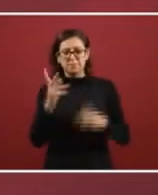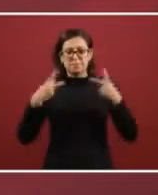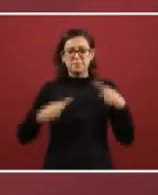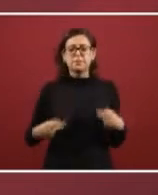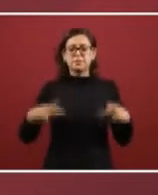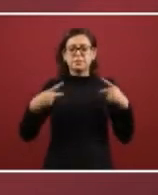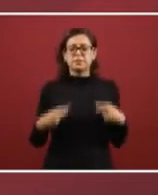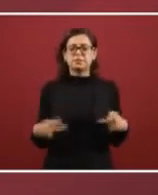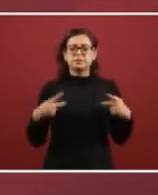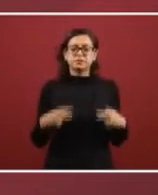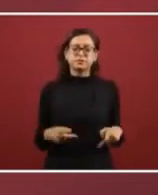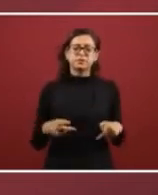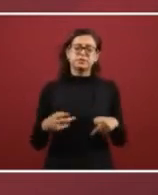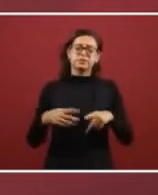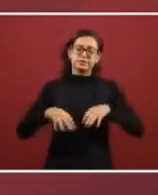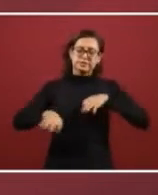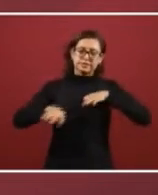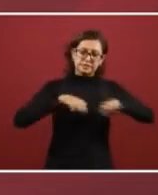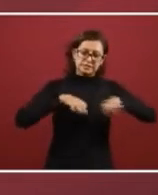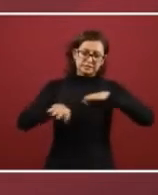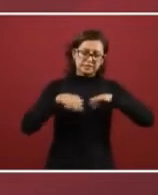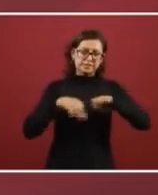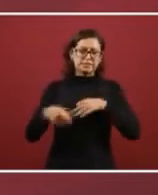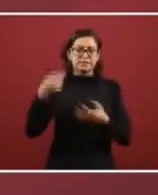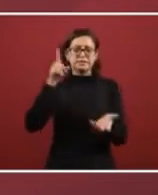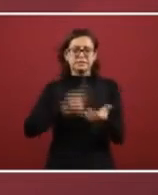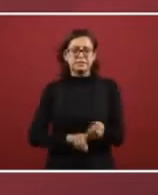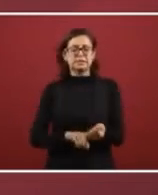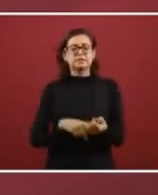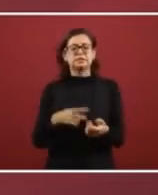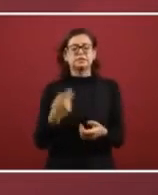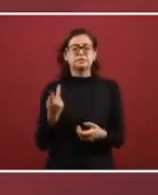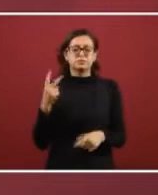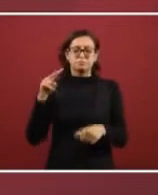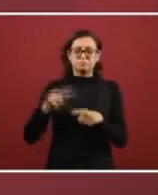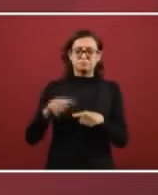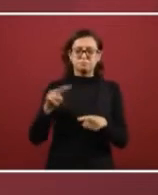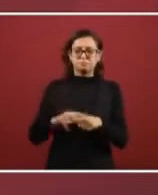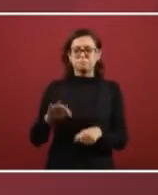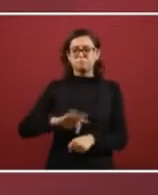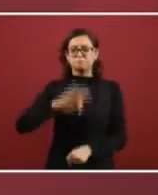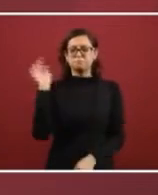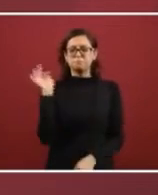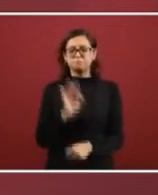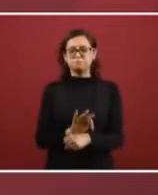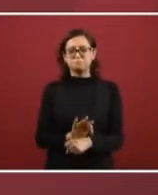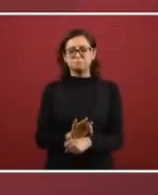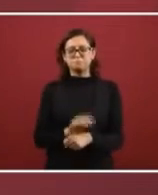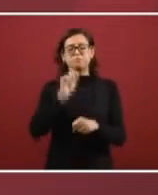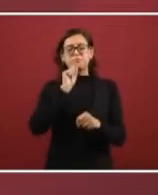in recognition to those that work in the protection of the people